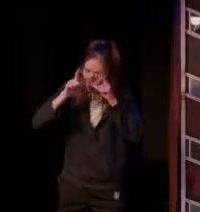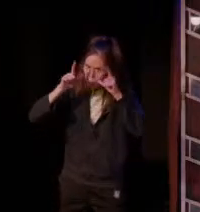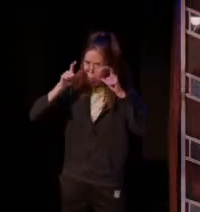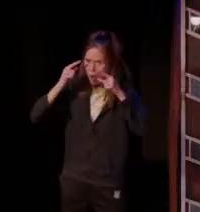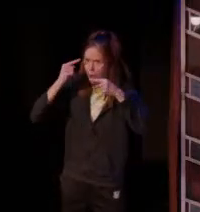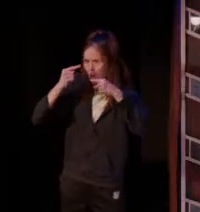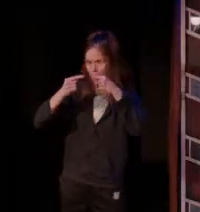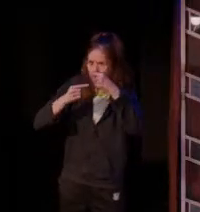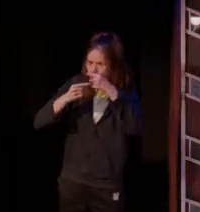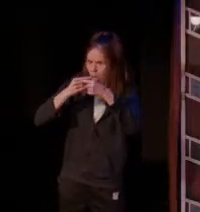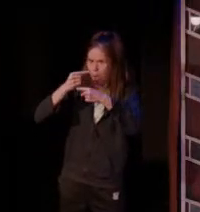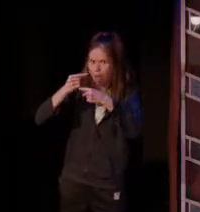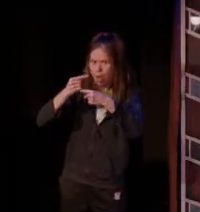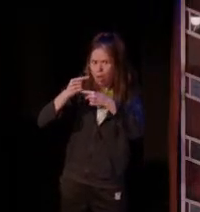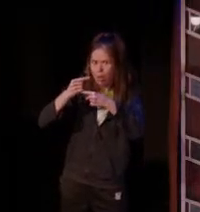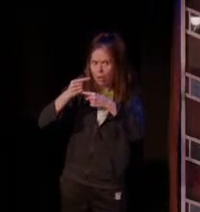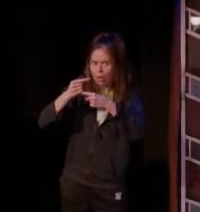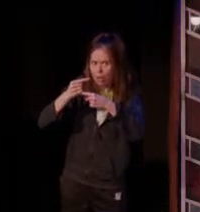What if she were gone?